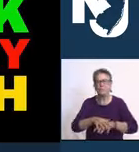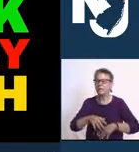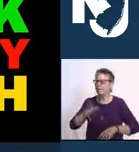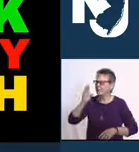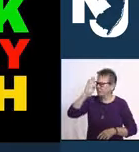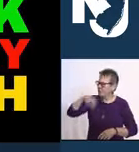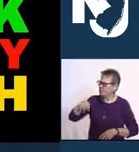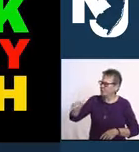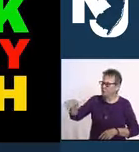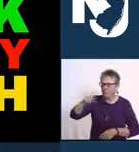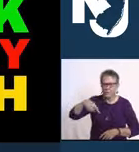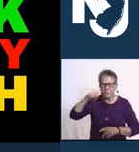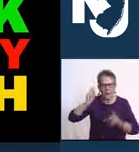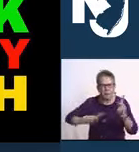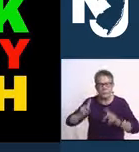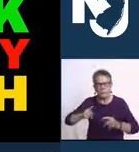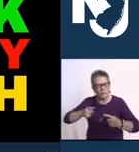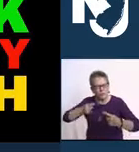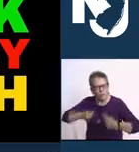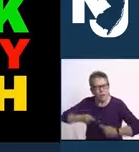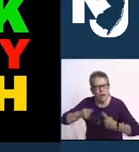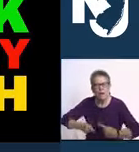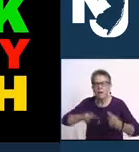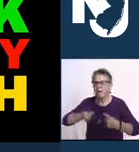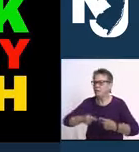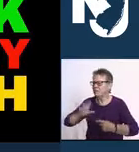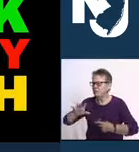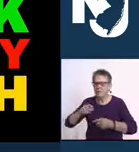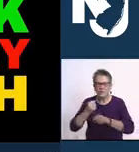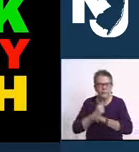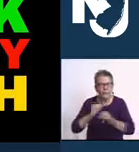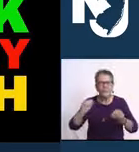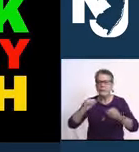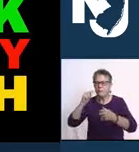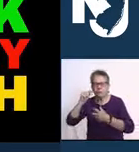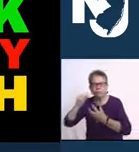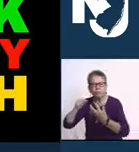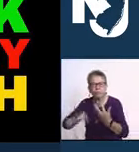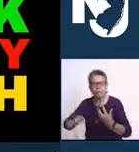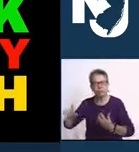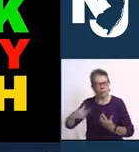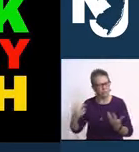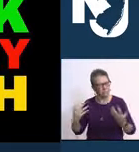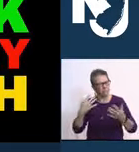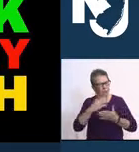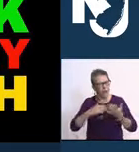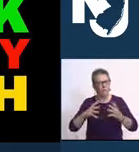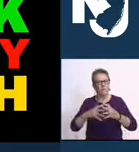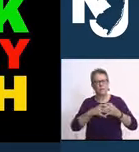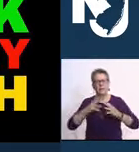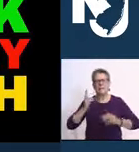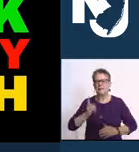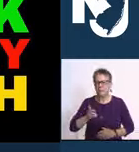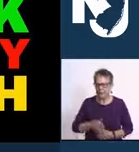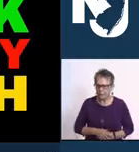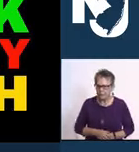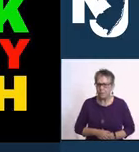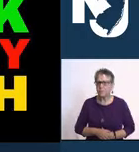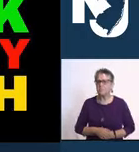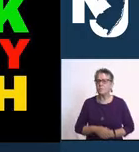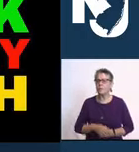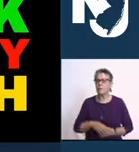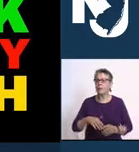it yesterday with 12 or 14 historically Black colleges all getting bomb threats? Just an